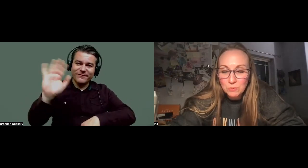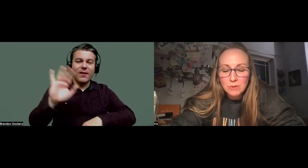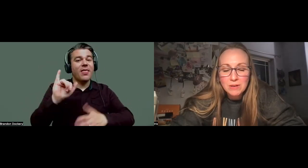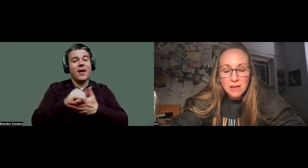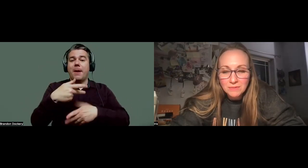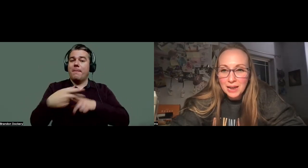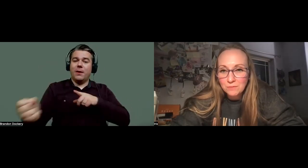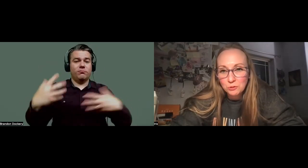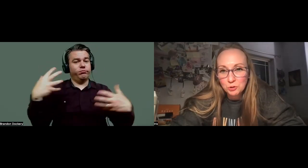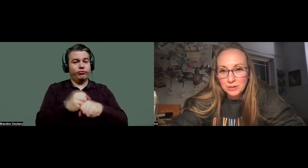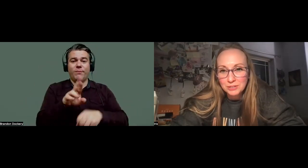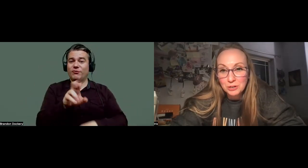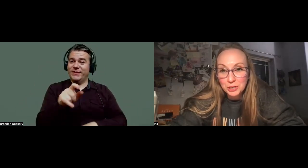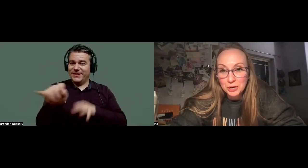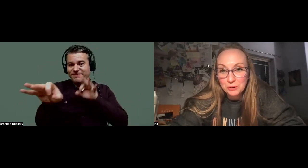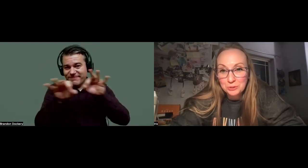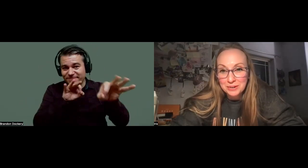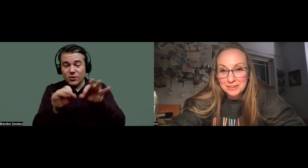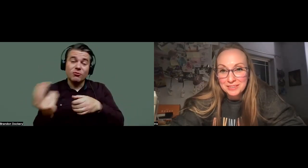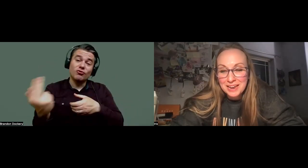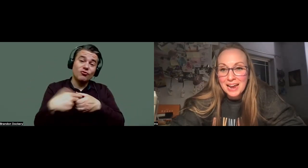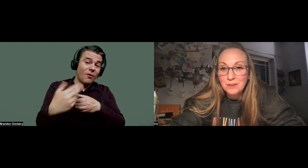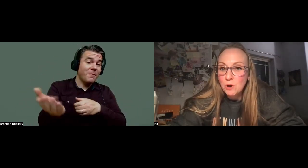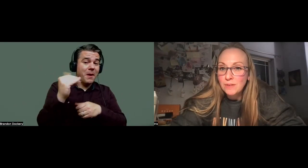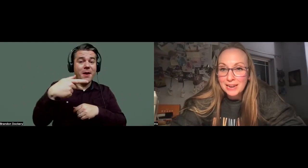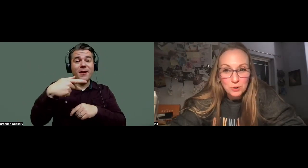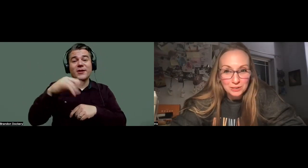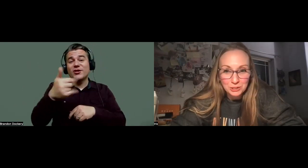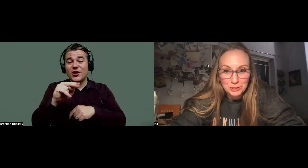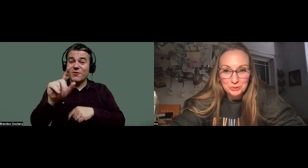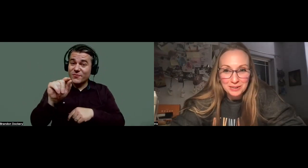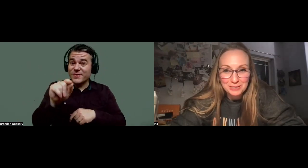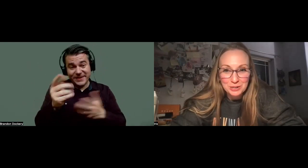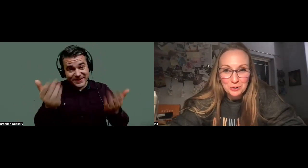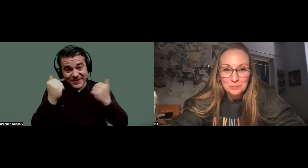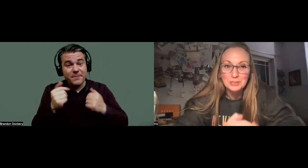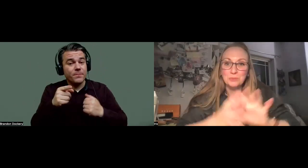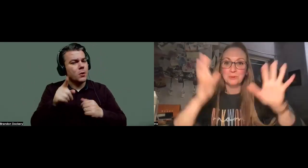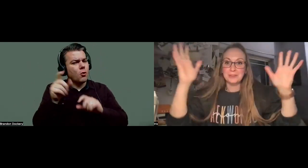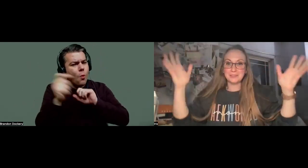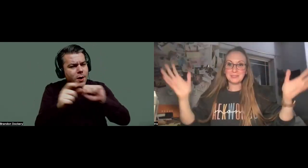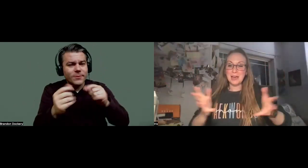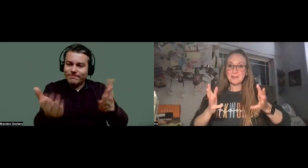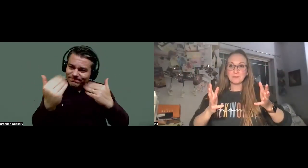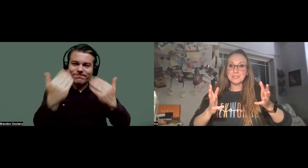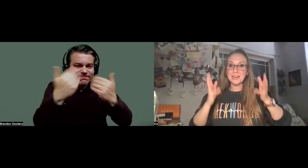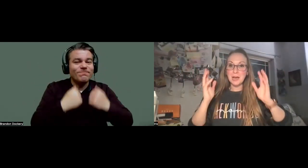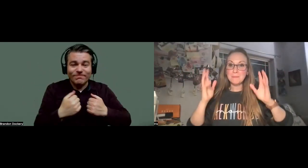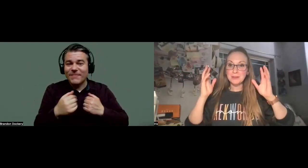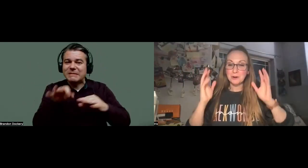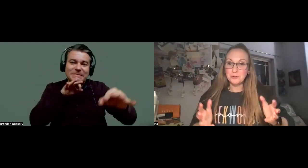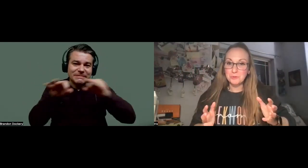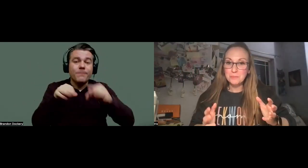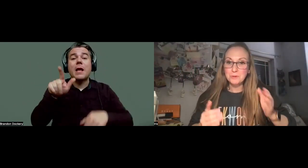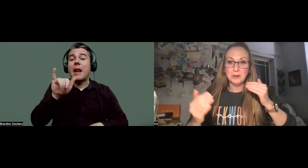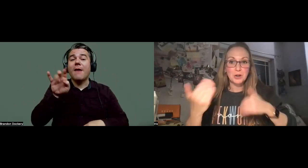reset. We would love to have you join us on January 20th. If you have any questions, you let us know. This live will stay